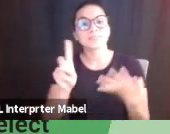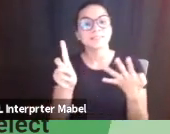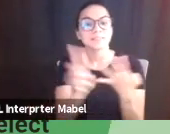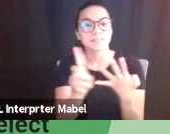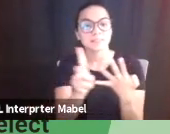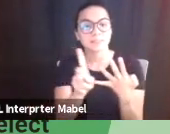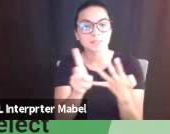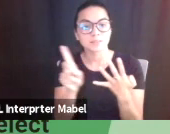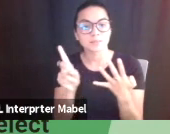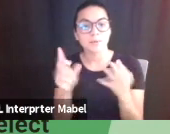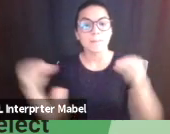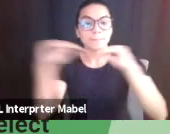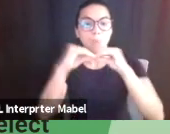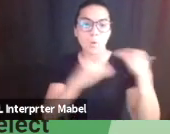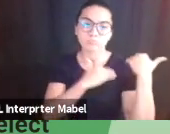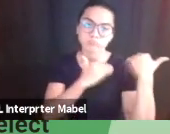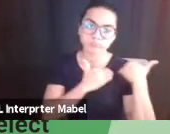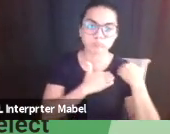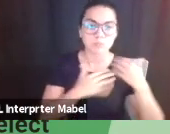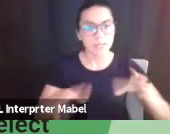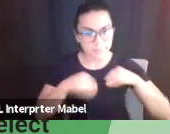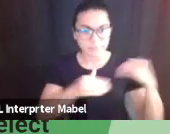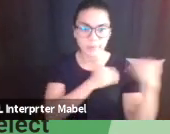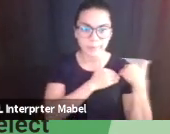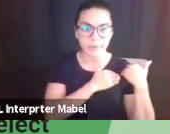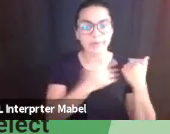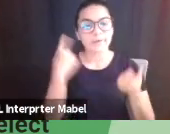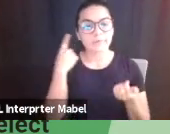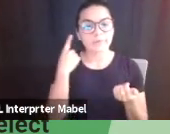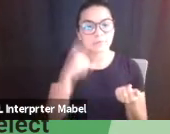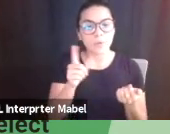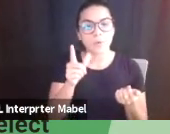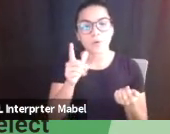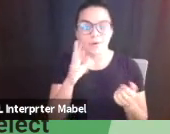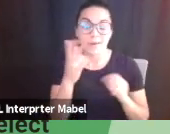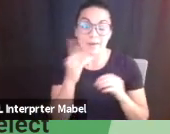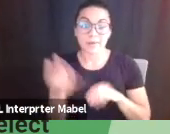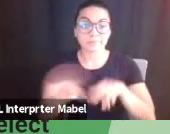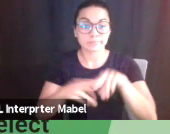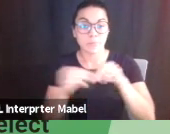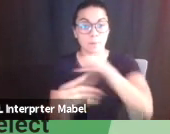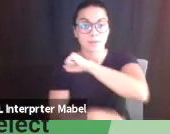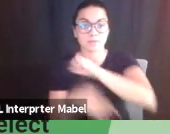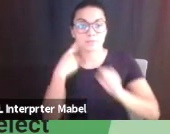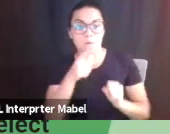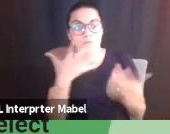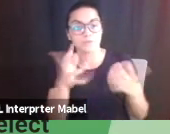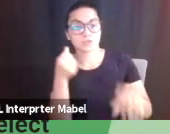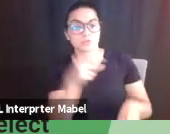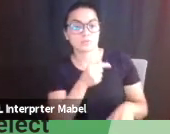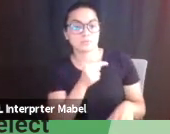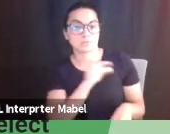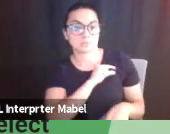convicted offenders, including law enforcement. E, educate community members,